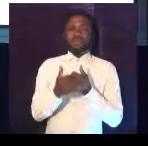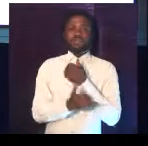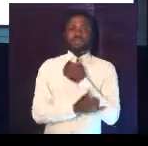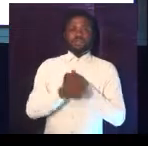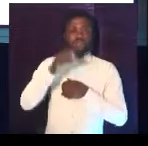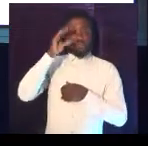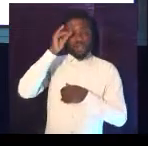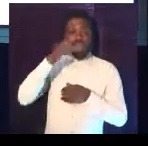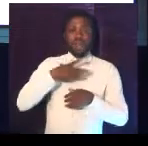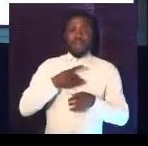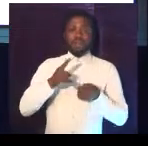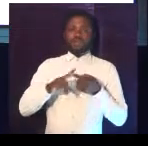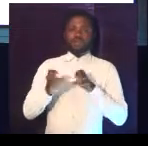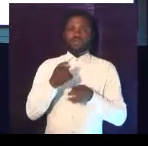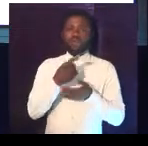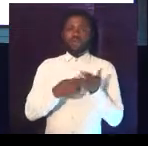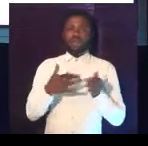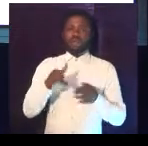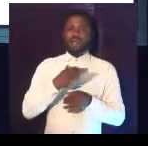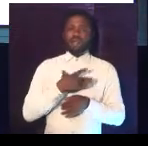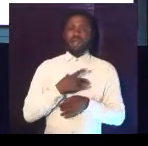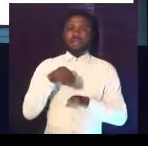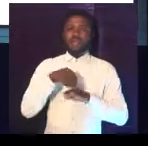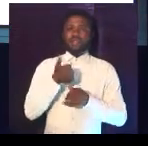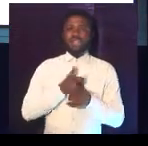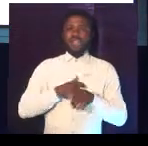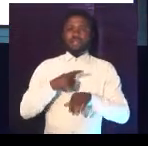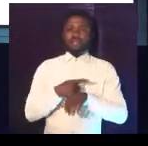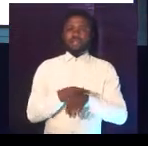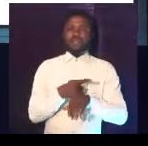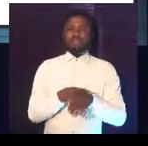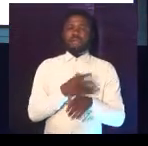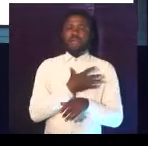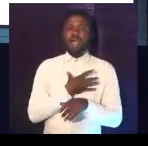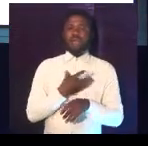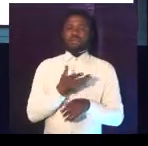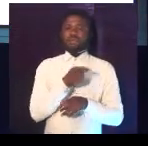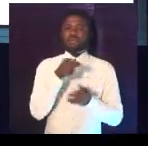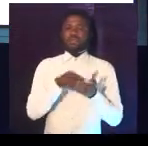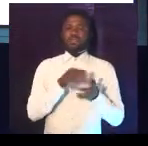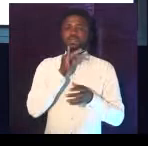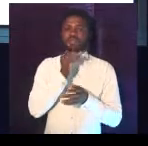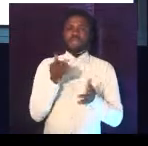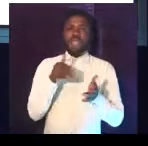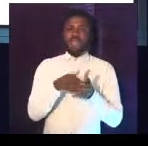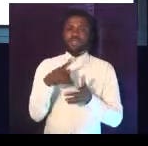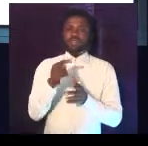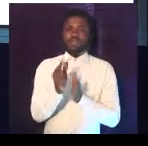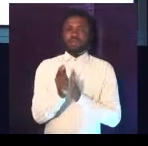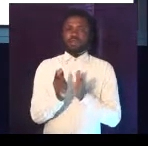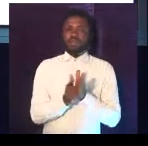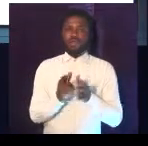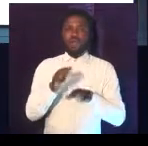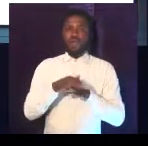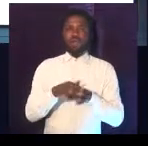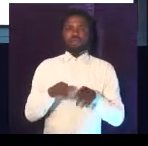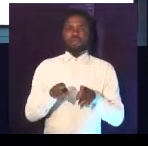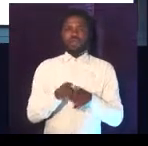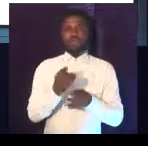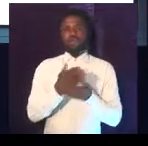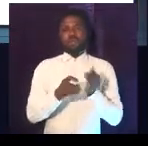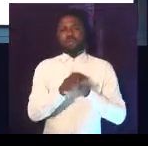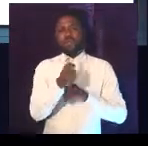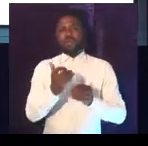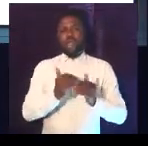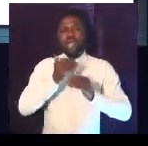most citizens like to do what they want or what they like at any time, and this is against the law. Unlike